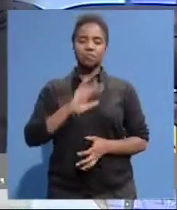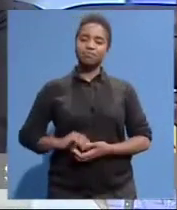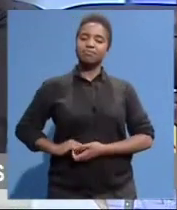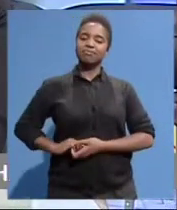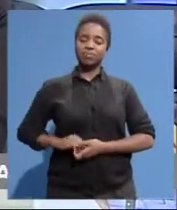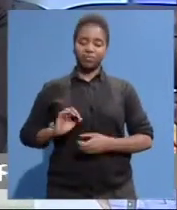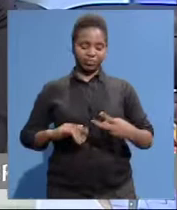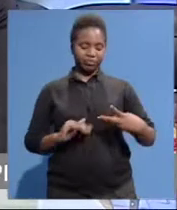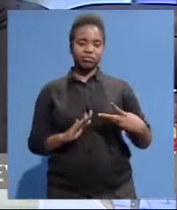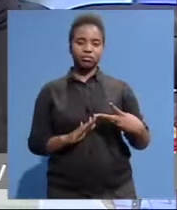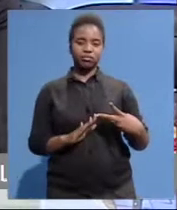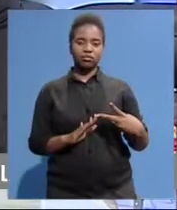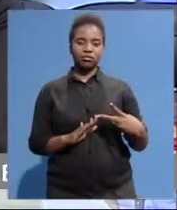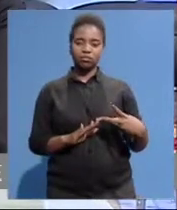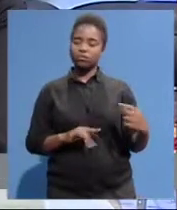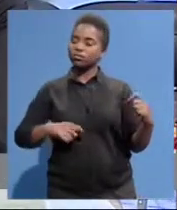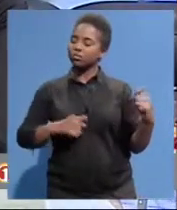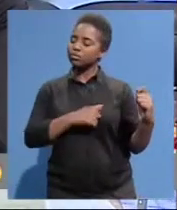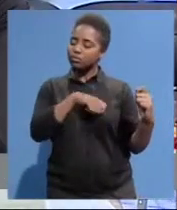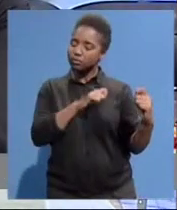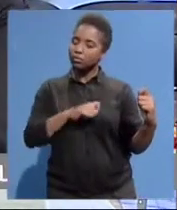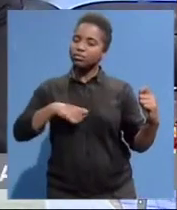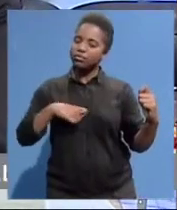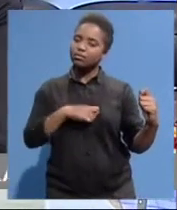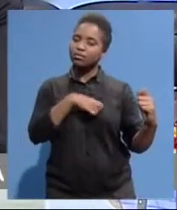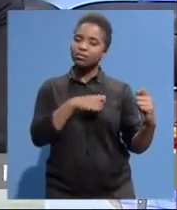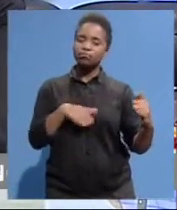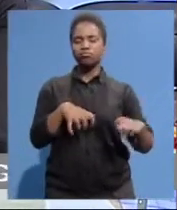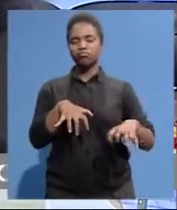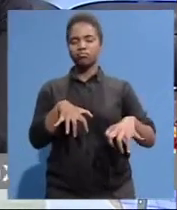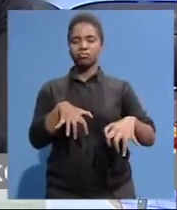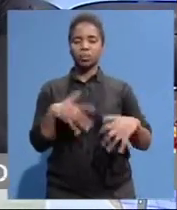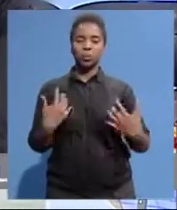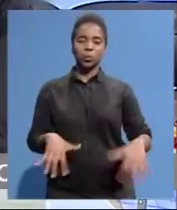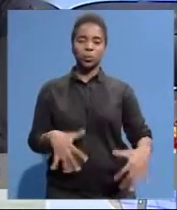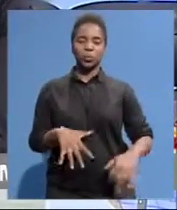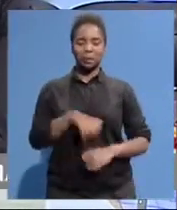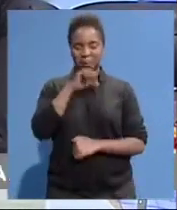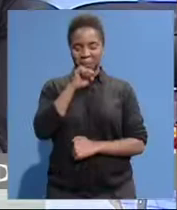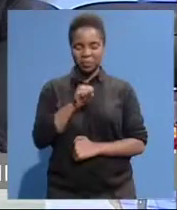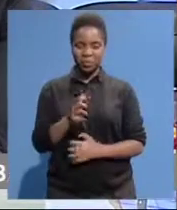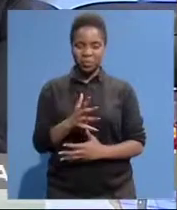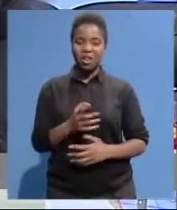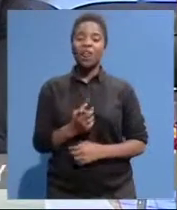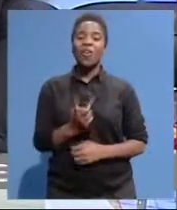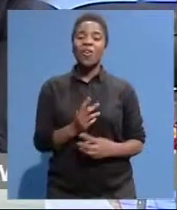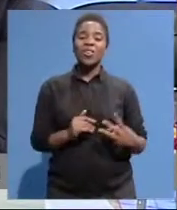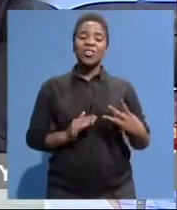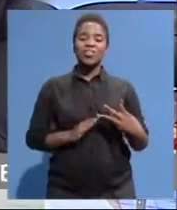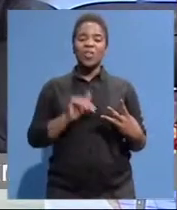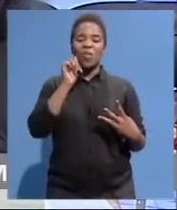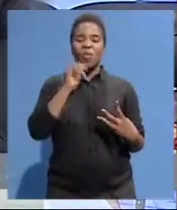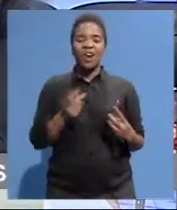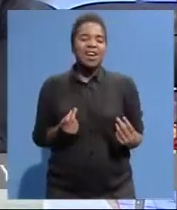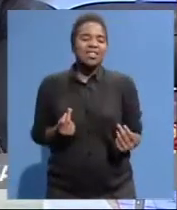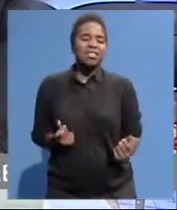passion for classical music, Handel, and Peter Tchaikovsky. And then I think, you know, also then the era of Sophiatown and jazz,